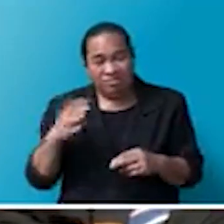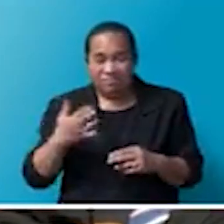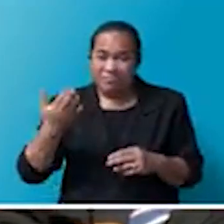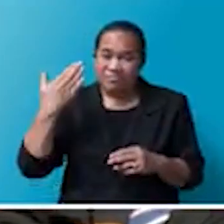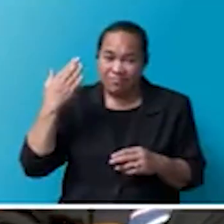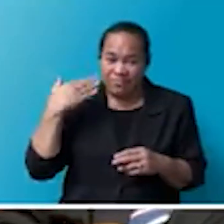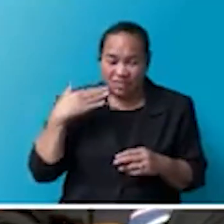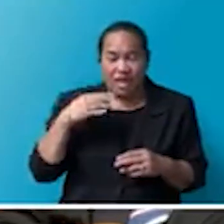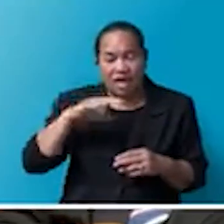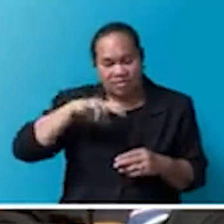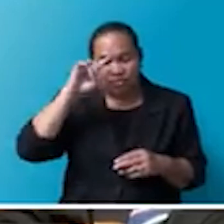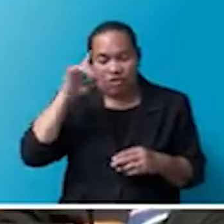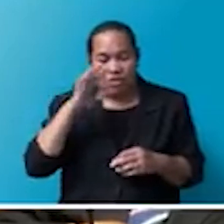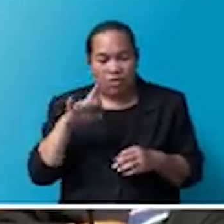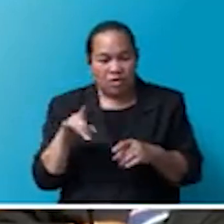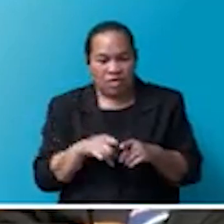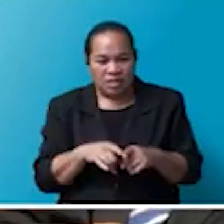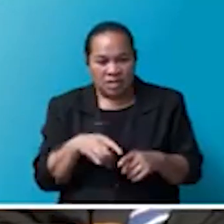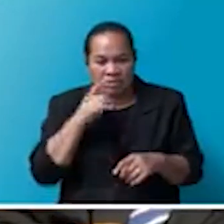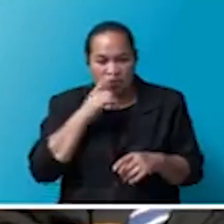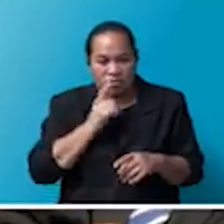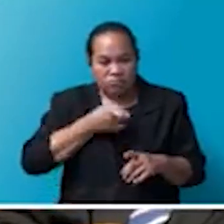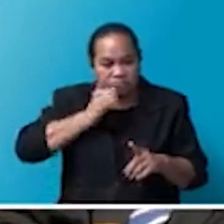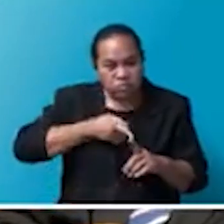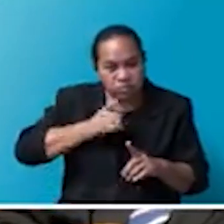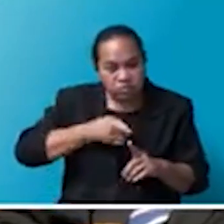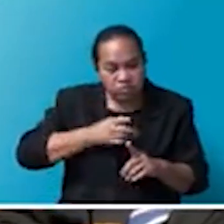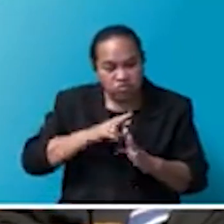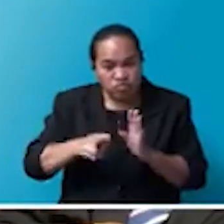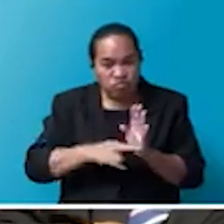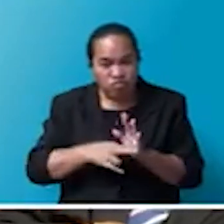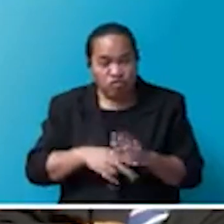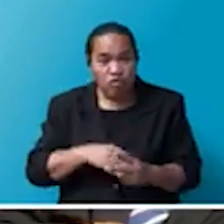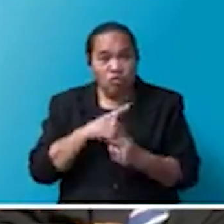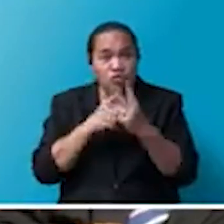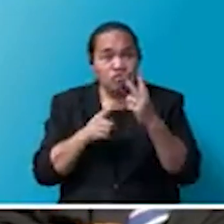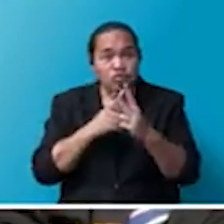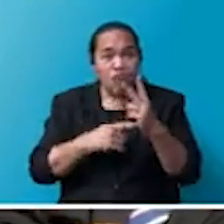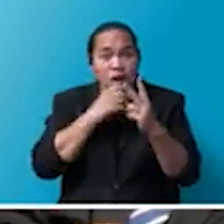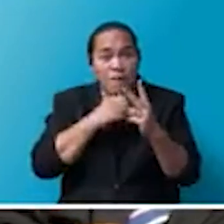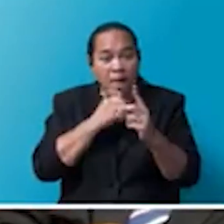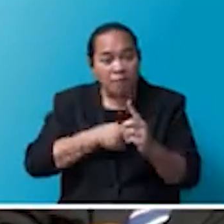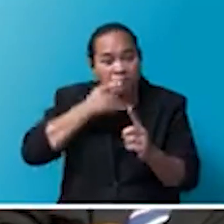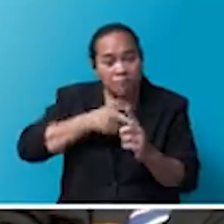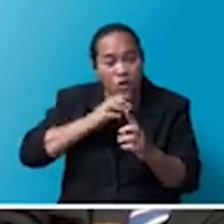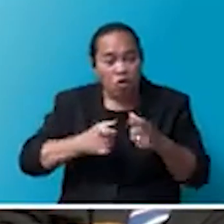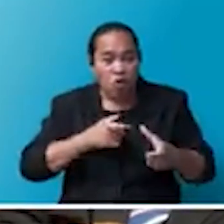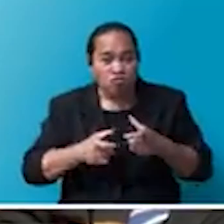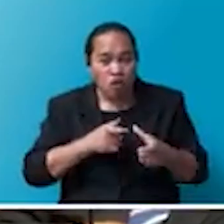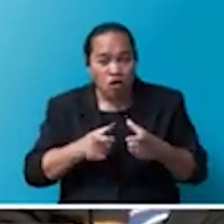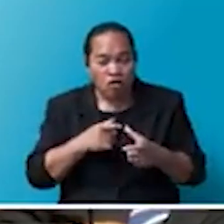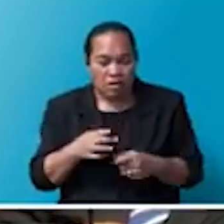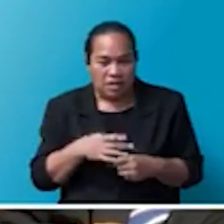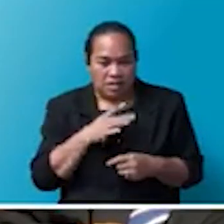what it is like to be ruled by fear, by the dominance of two men, and by the erosion